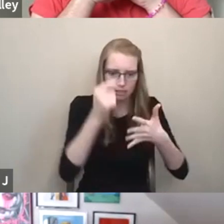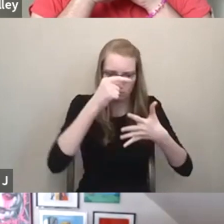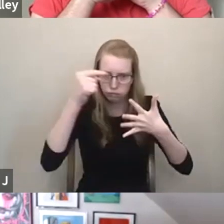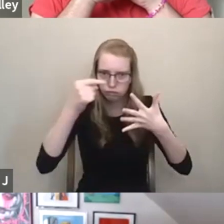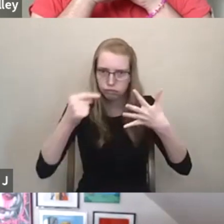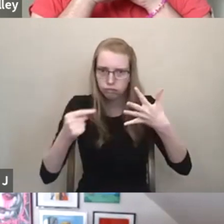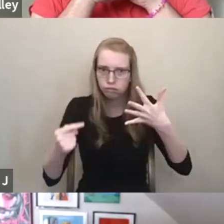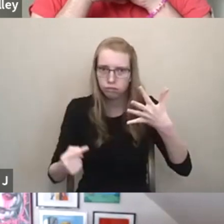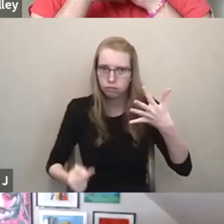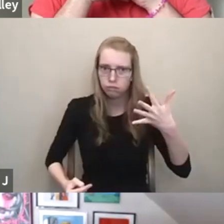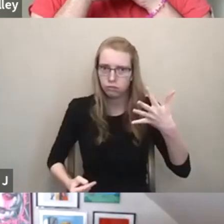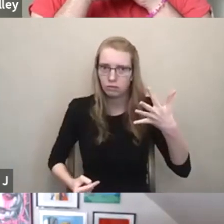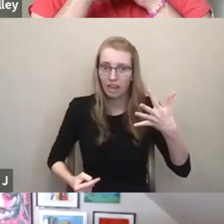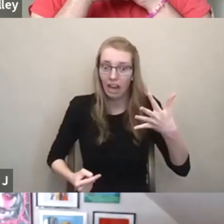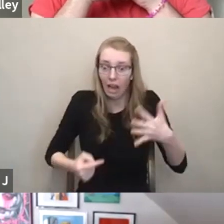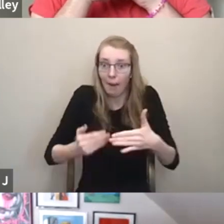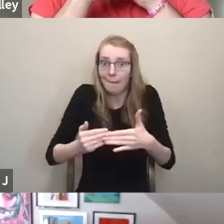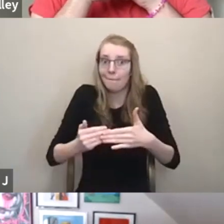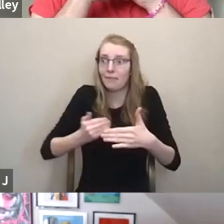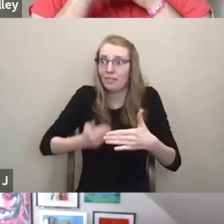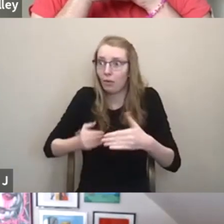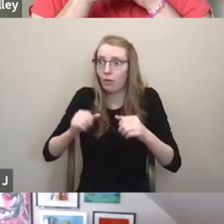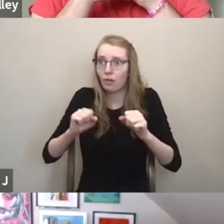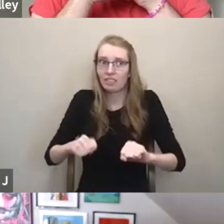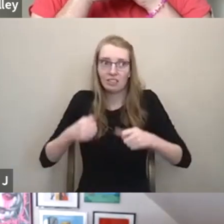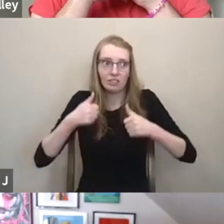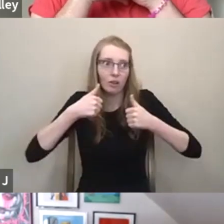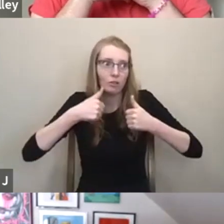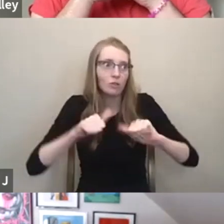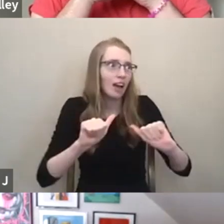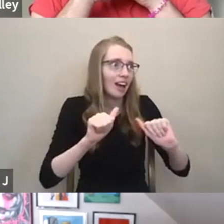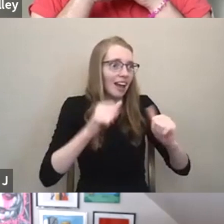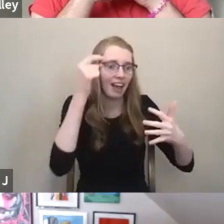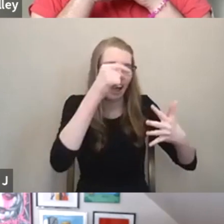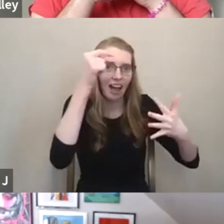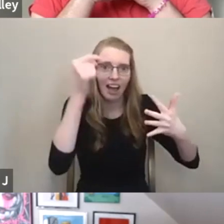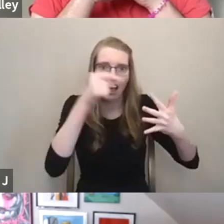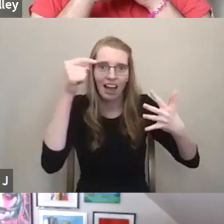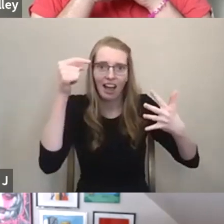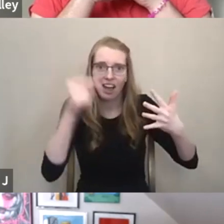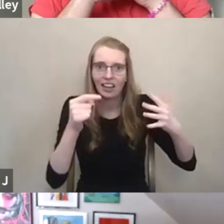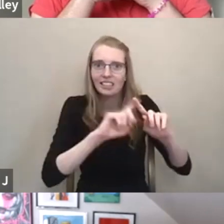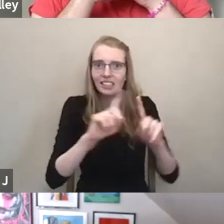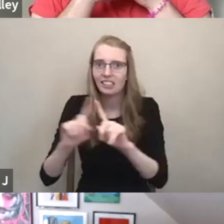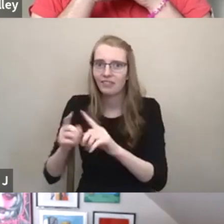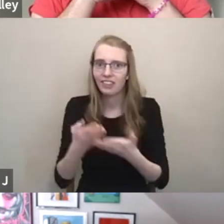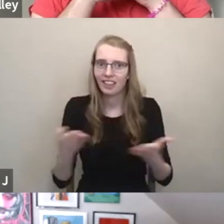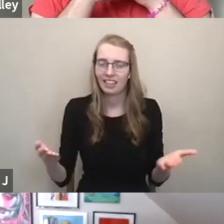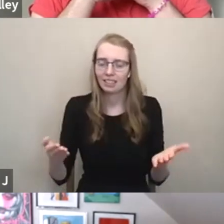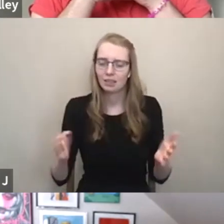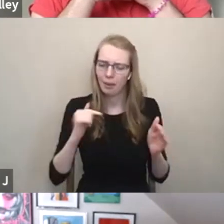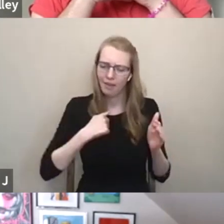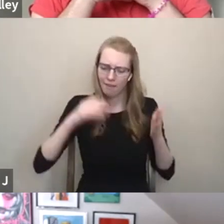to deign to approach other disciplines. And so I put a lot of my focus in that. When